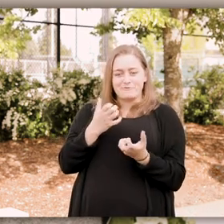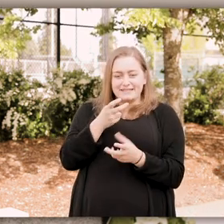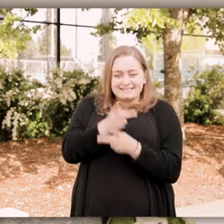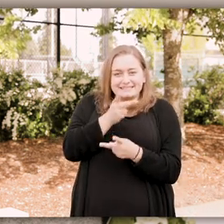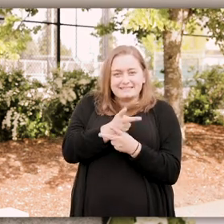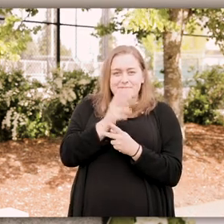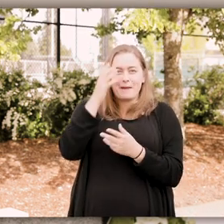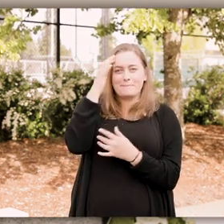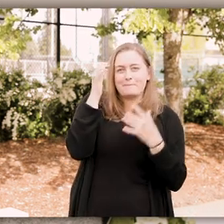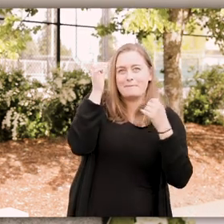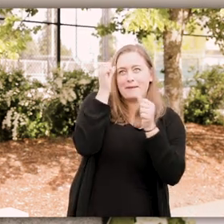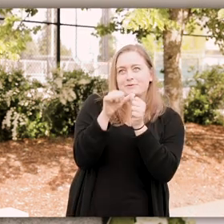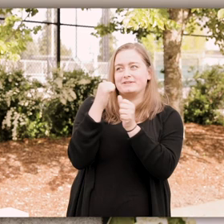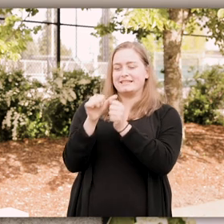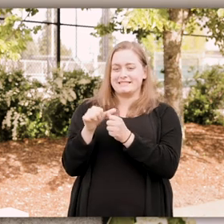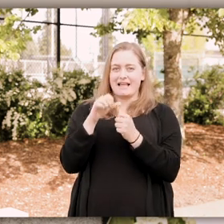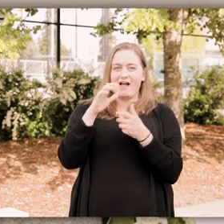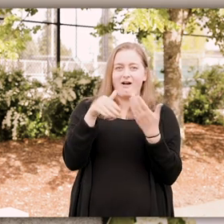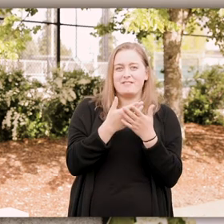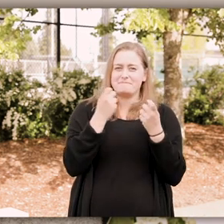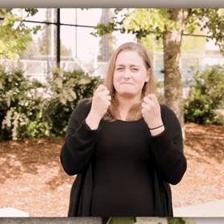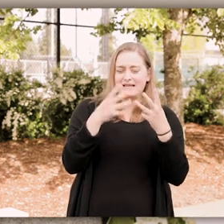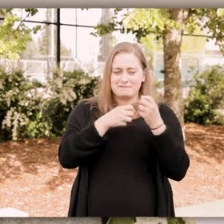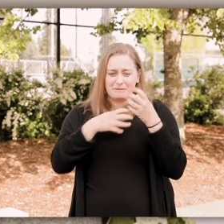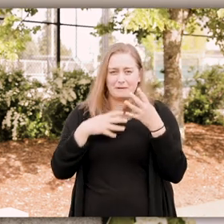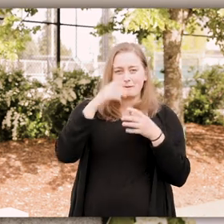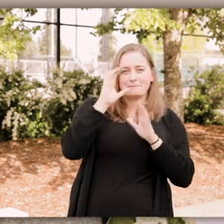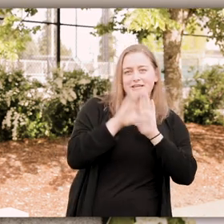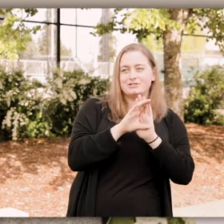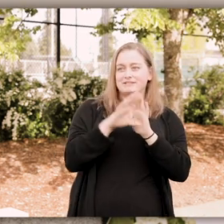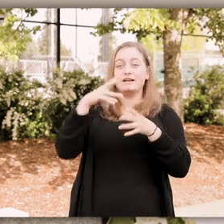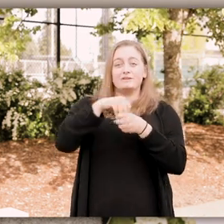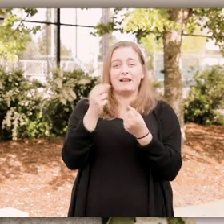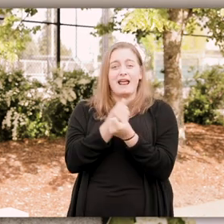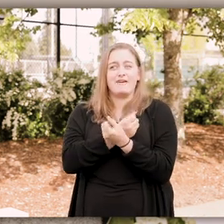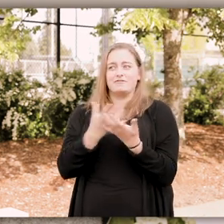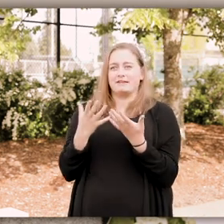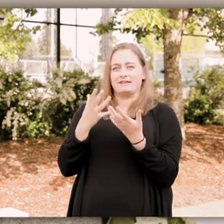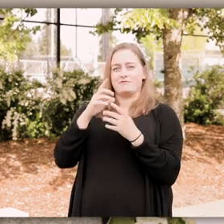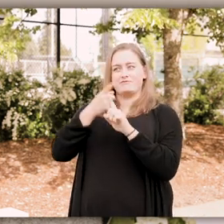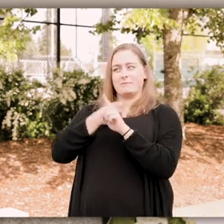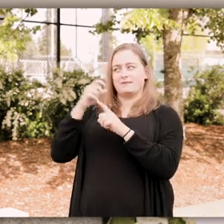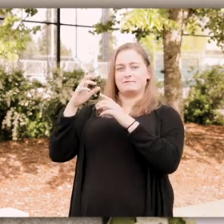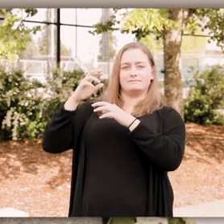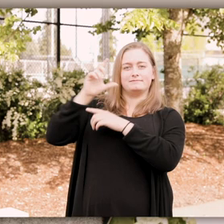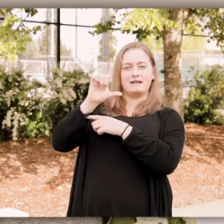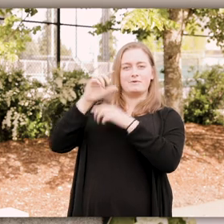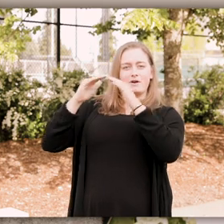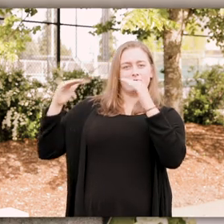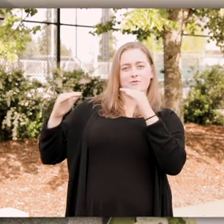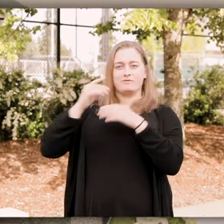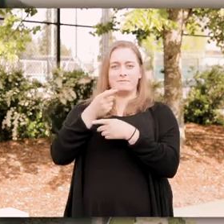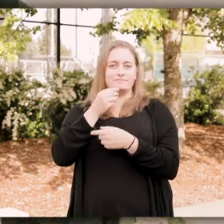photo shoot we had on the library rooftop. I even have a journal entry from the first day of freshman year, September 7th,